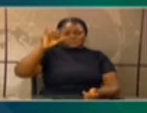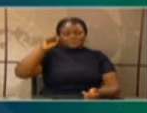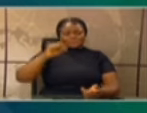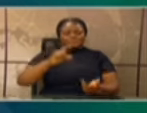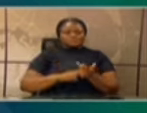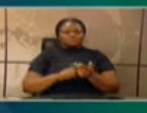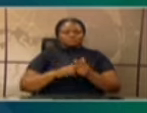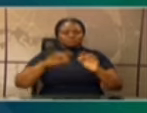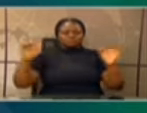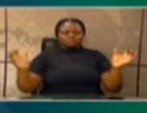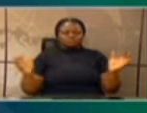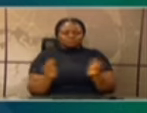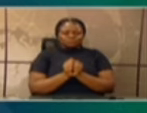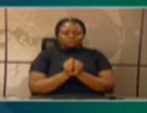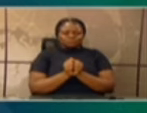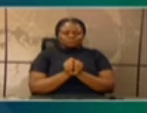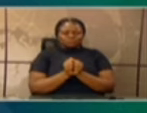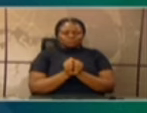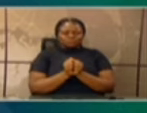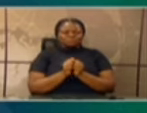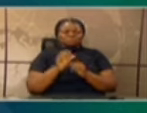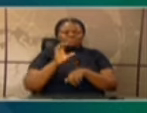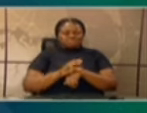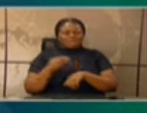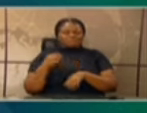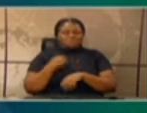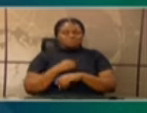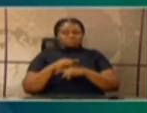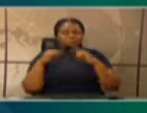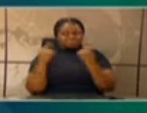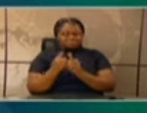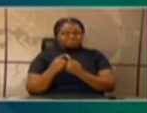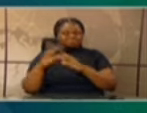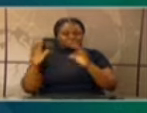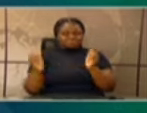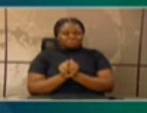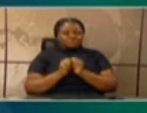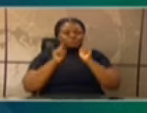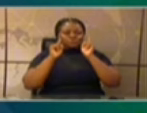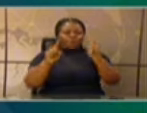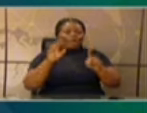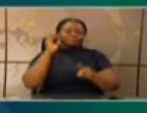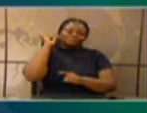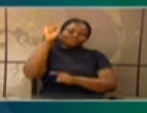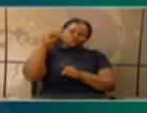Strasbourg. Onno ene na so mpenifo. Me yeko Kenya me asem pa.